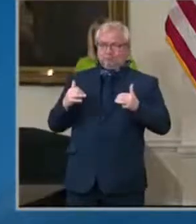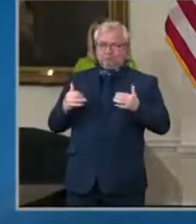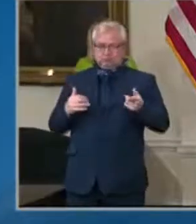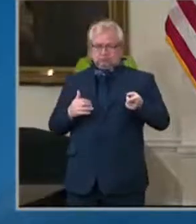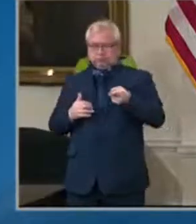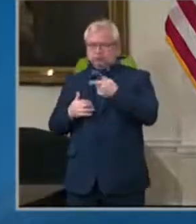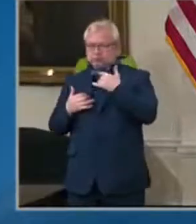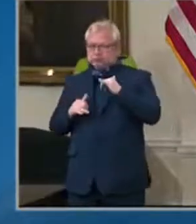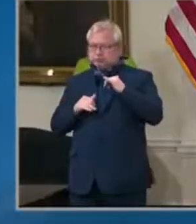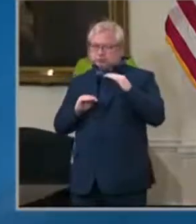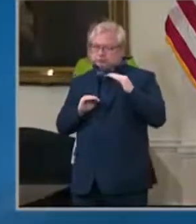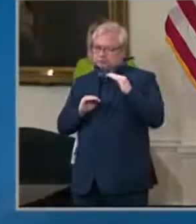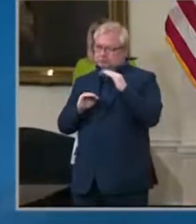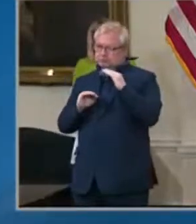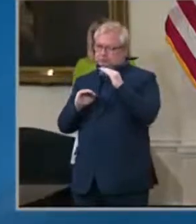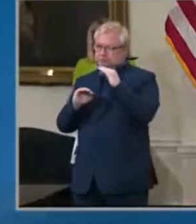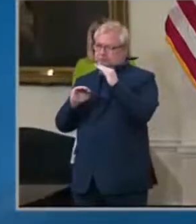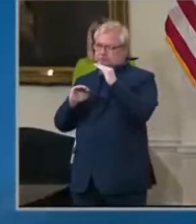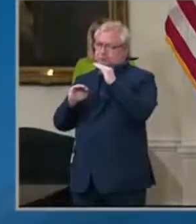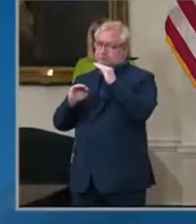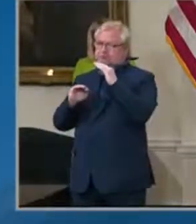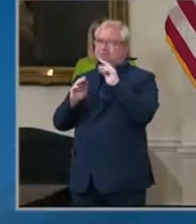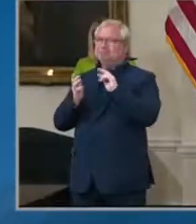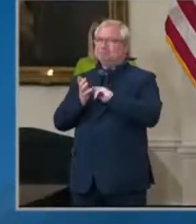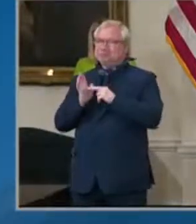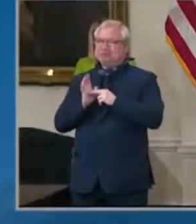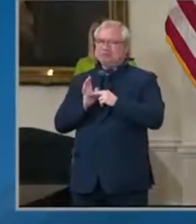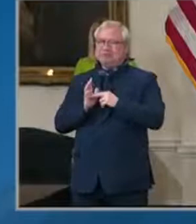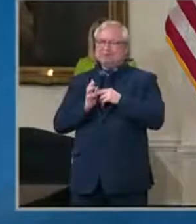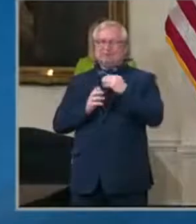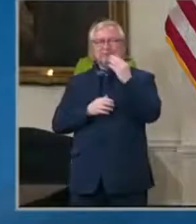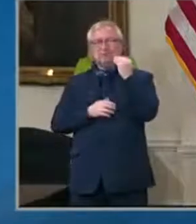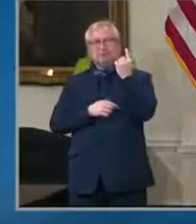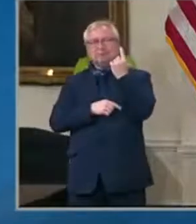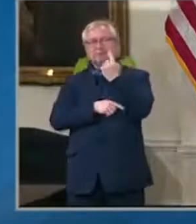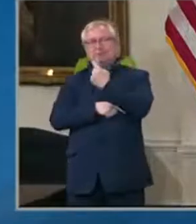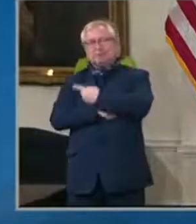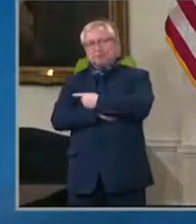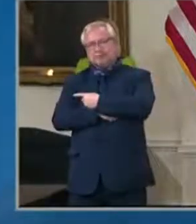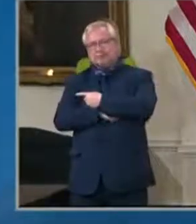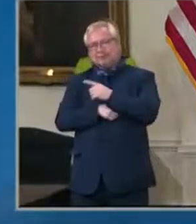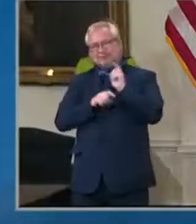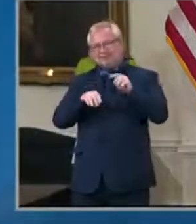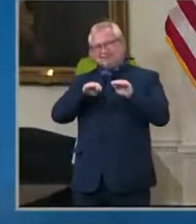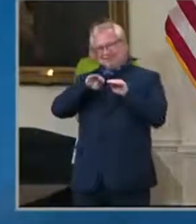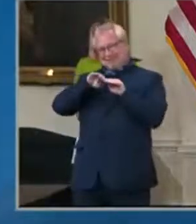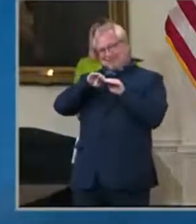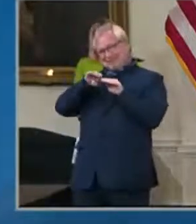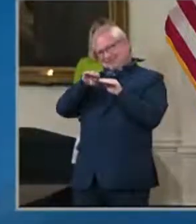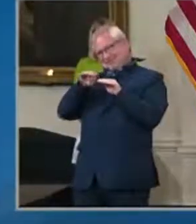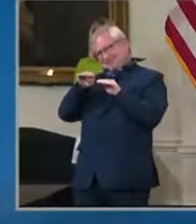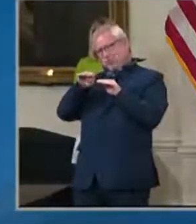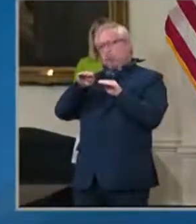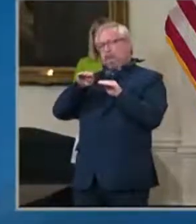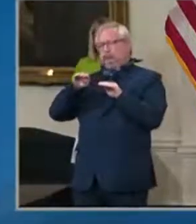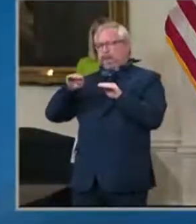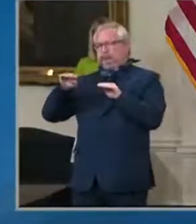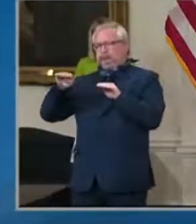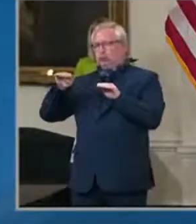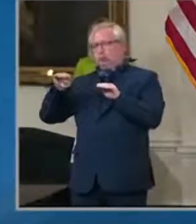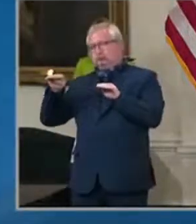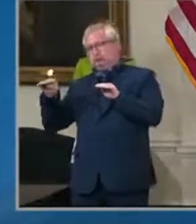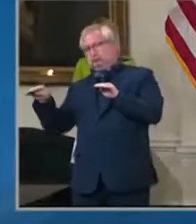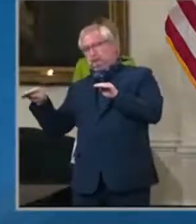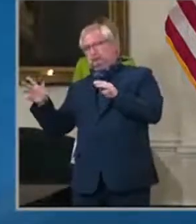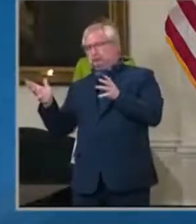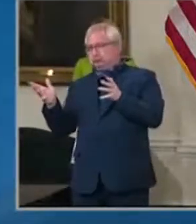last week and under the guidance given in the studies and reopening plans that we cited,